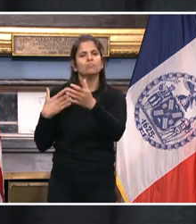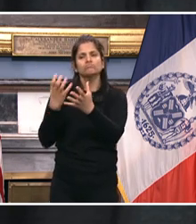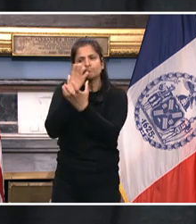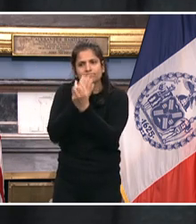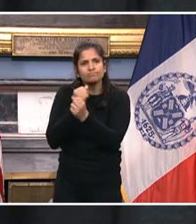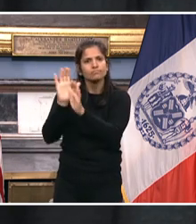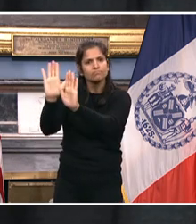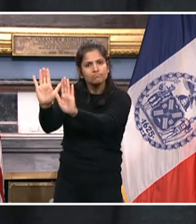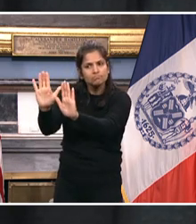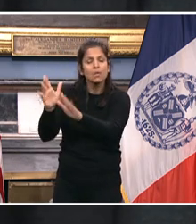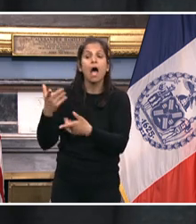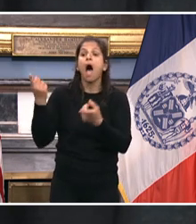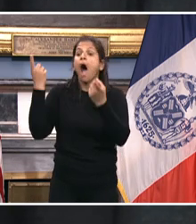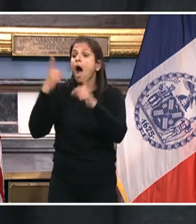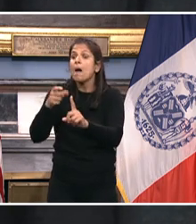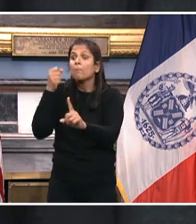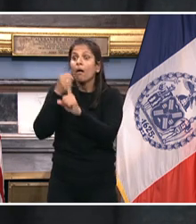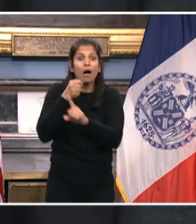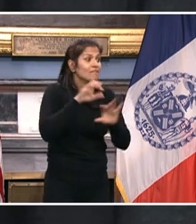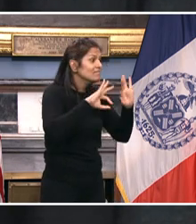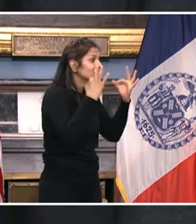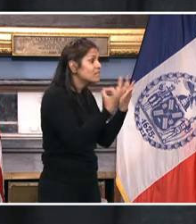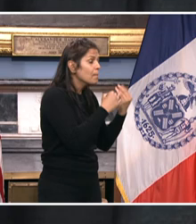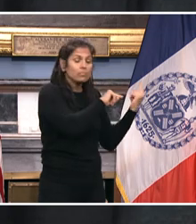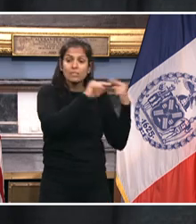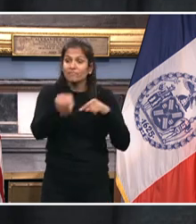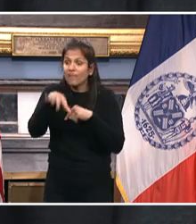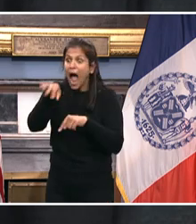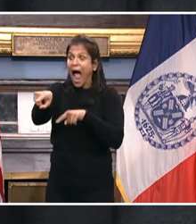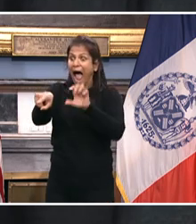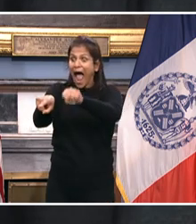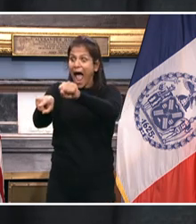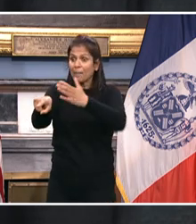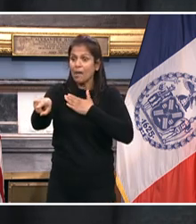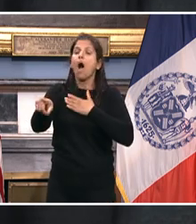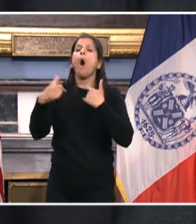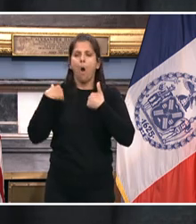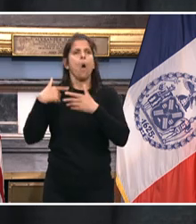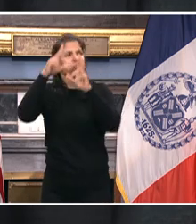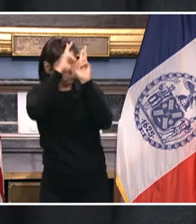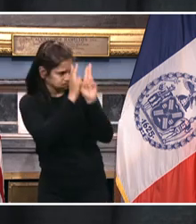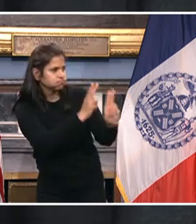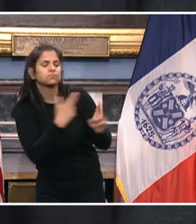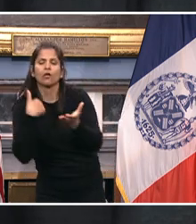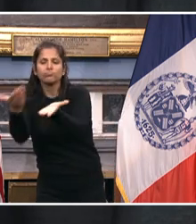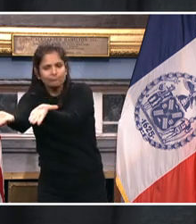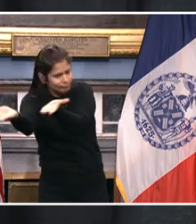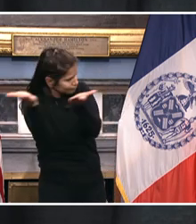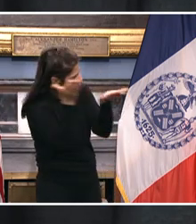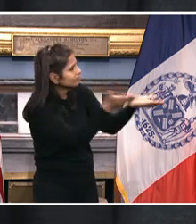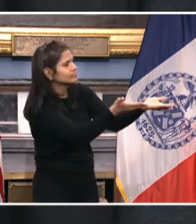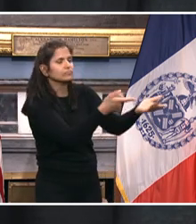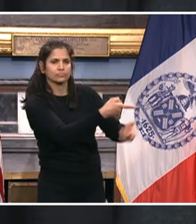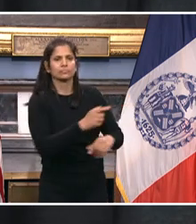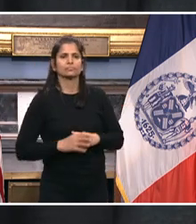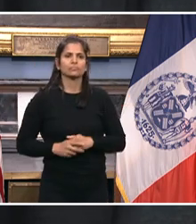loved ones communicate, even if they can't come now, that will be handled differently. Okay, that makes sense. And then my separate go